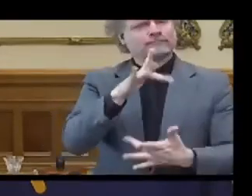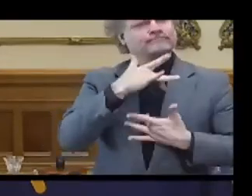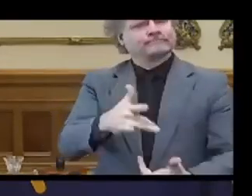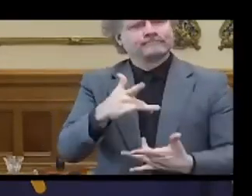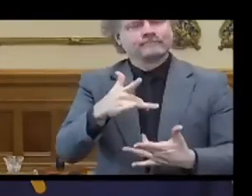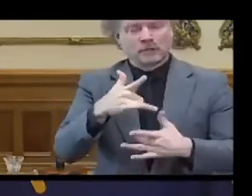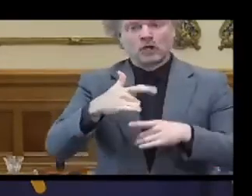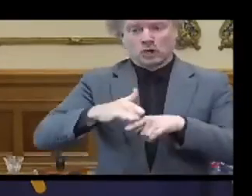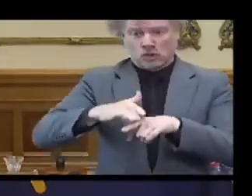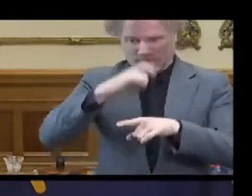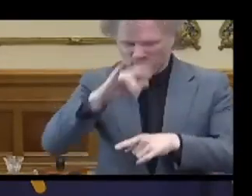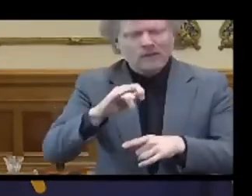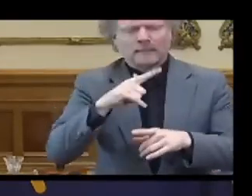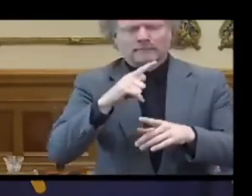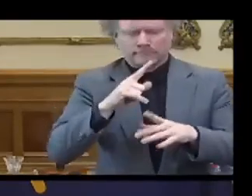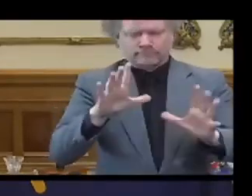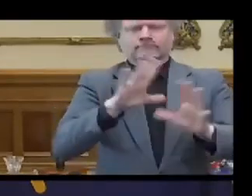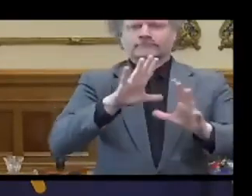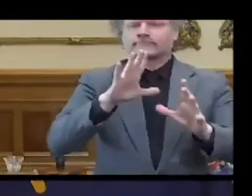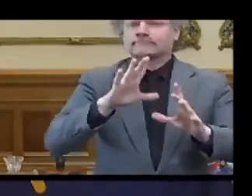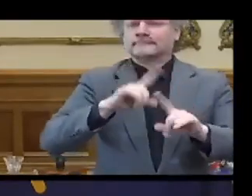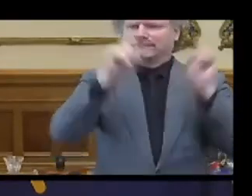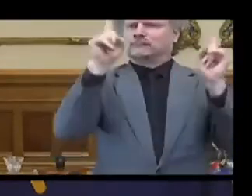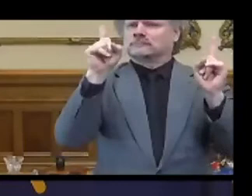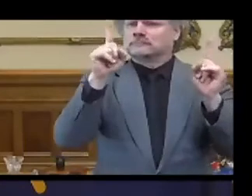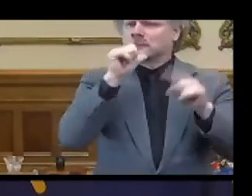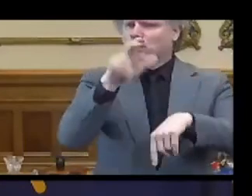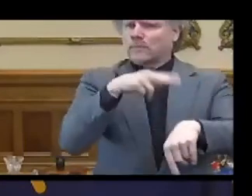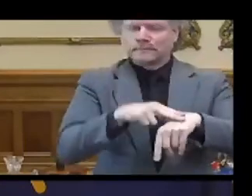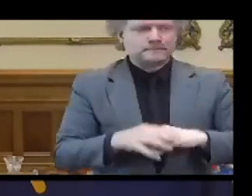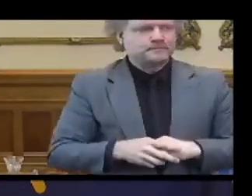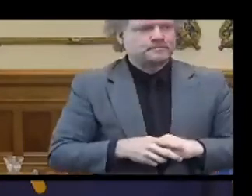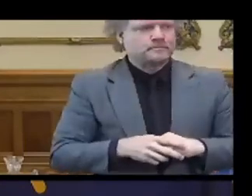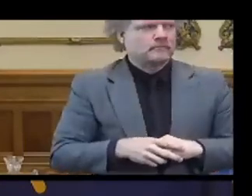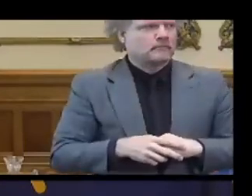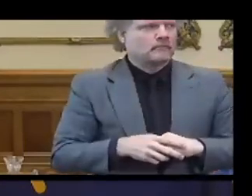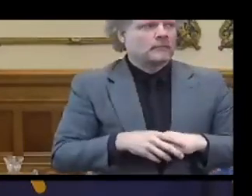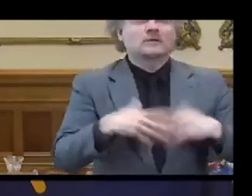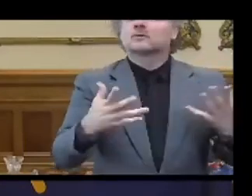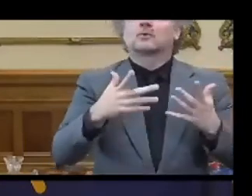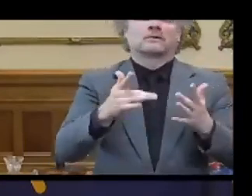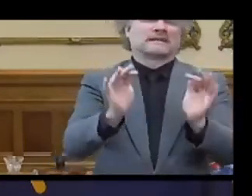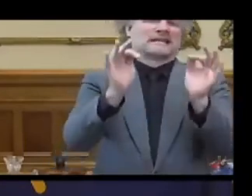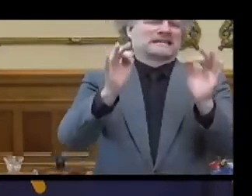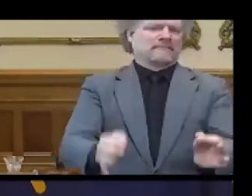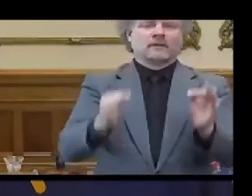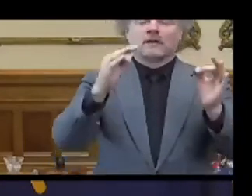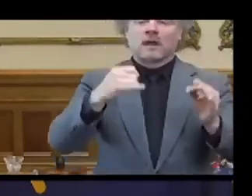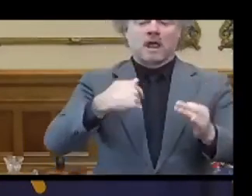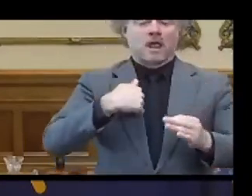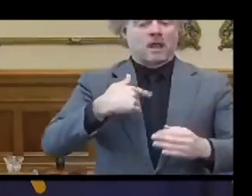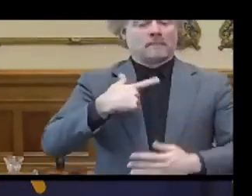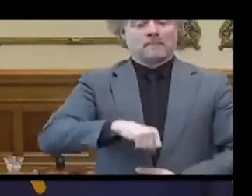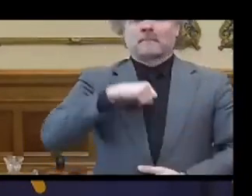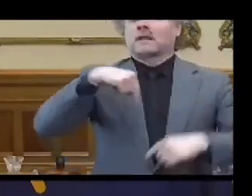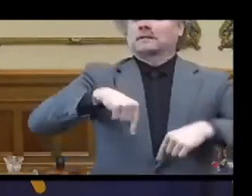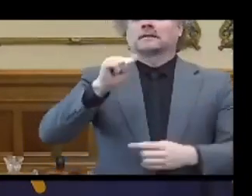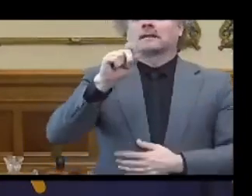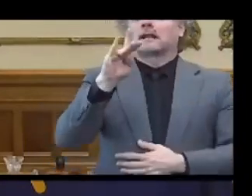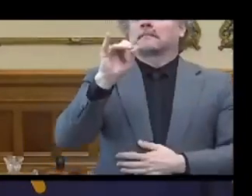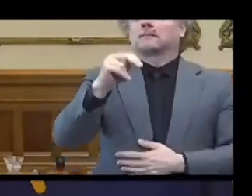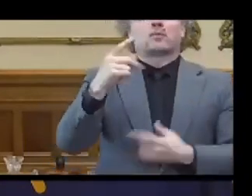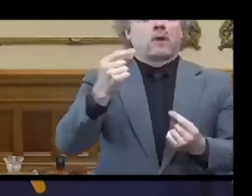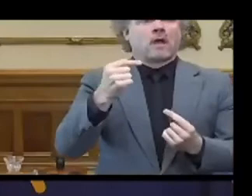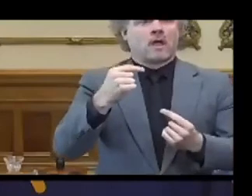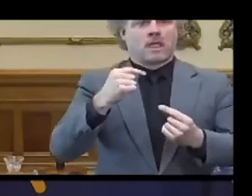trained for, but out of the ordinary. And so we absolutely, one of the things I'm most proud of this administration is the